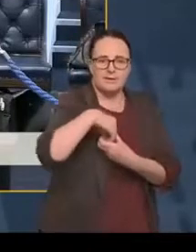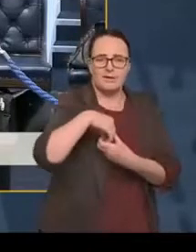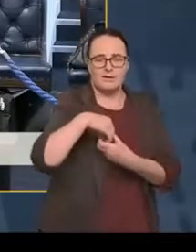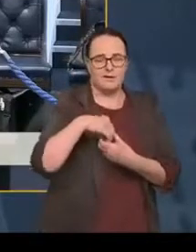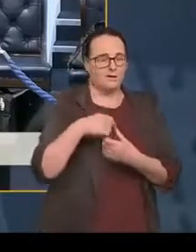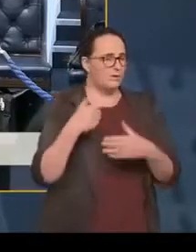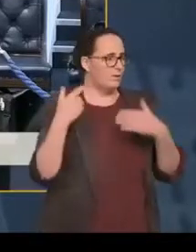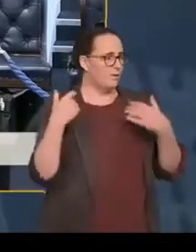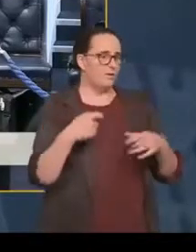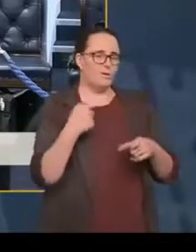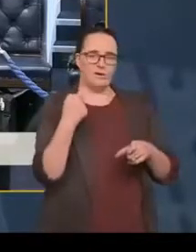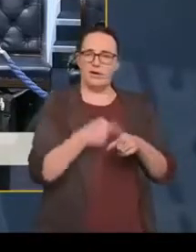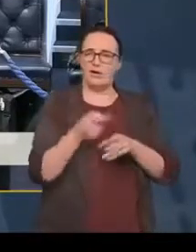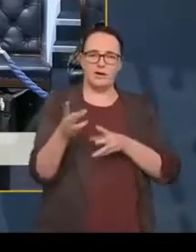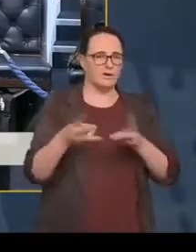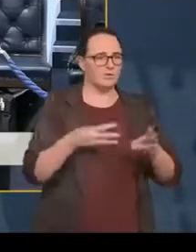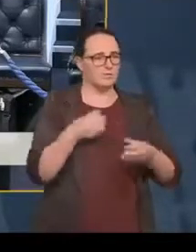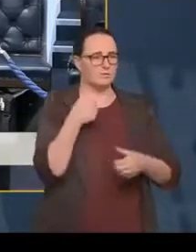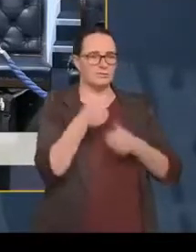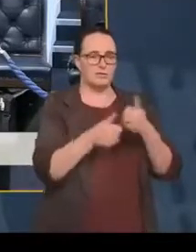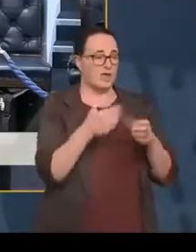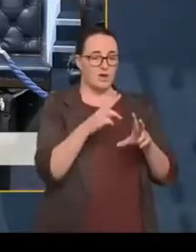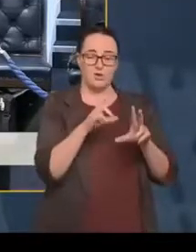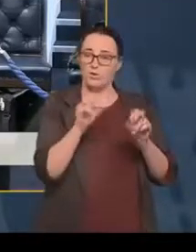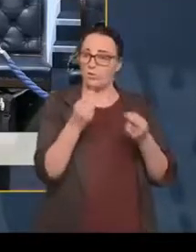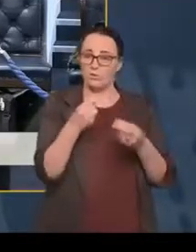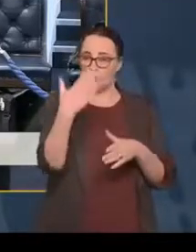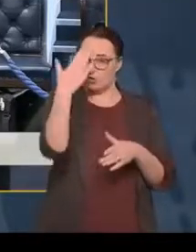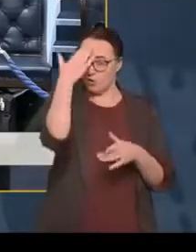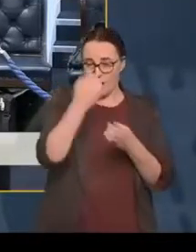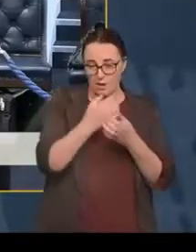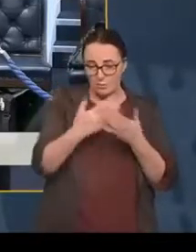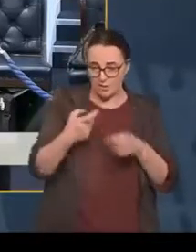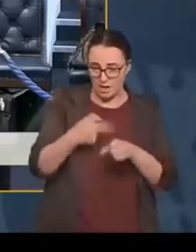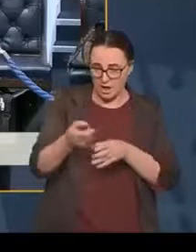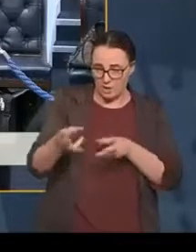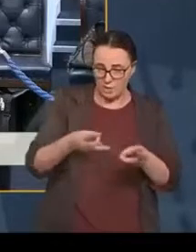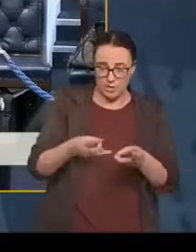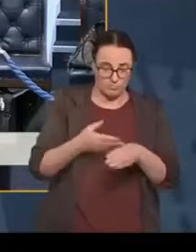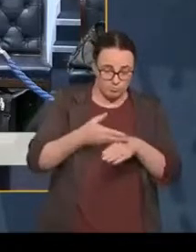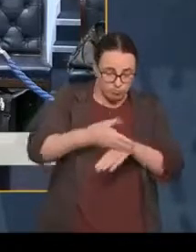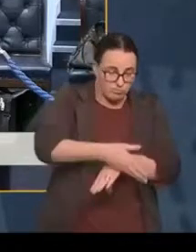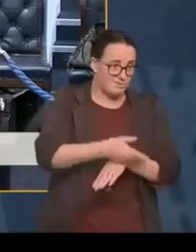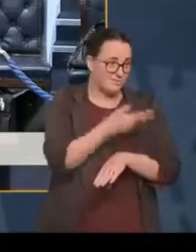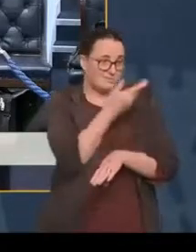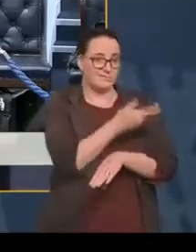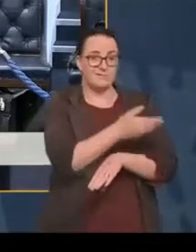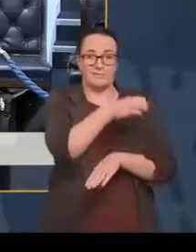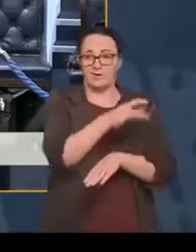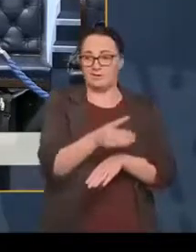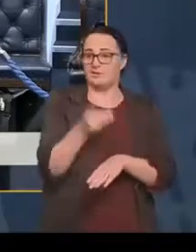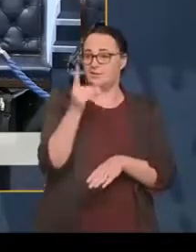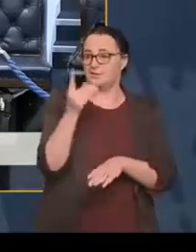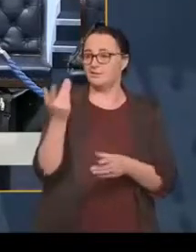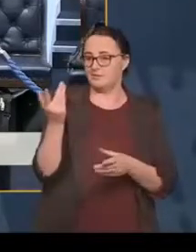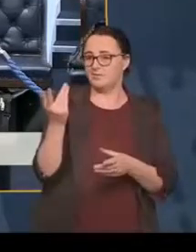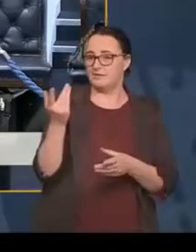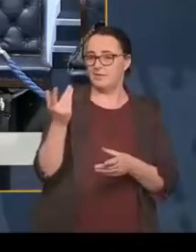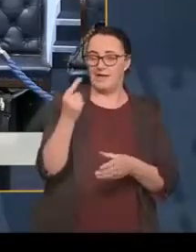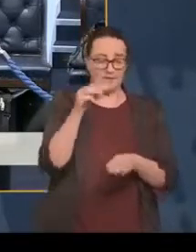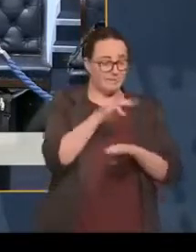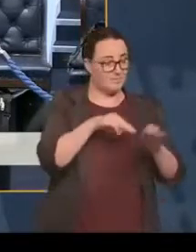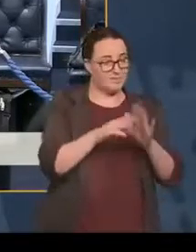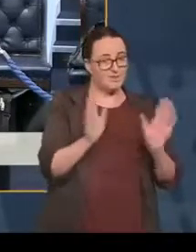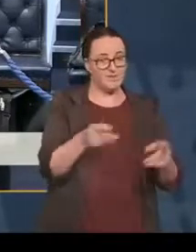put tremendous work into this. Nobody will ever know how much work he has put into it to get it here today, and it is, as the Minister said,